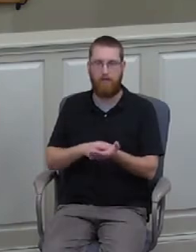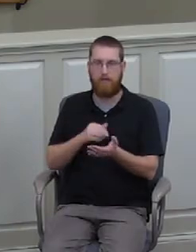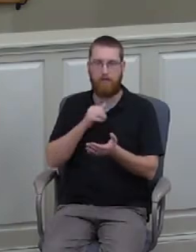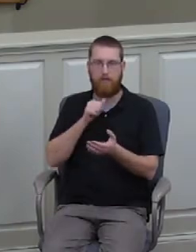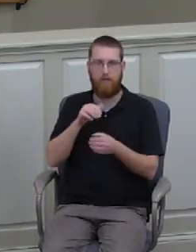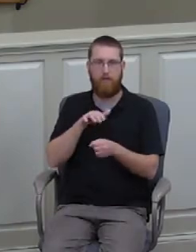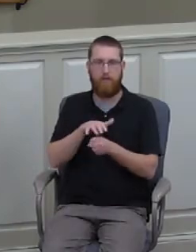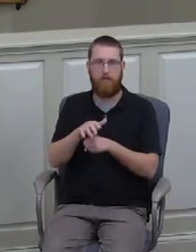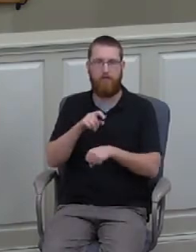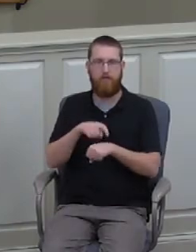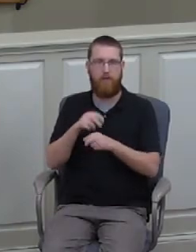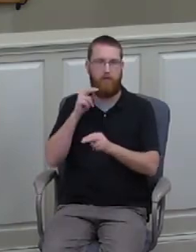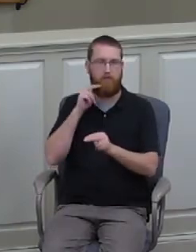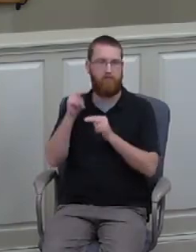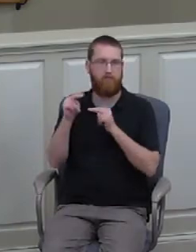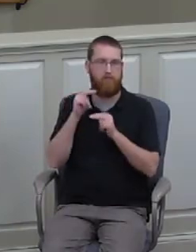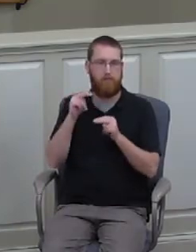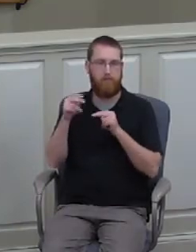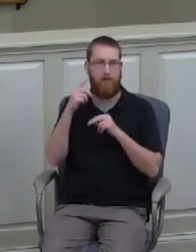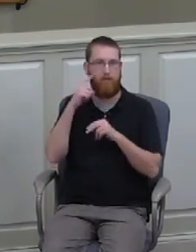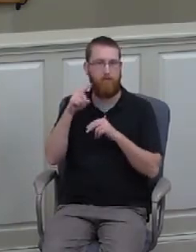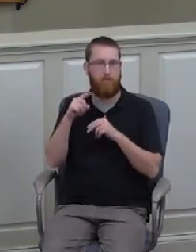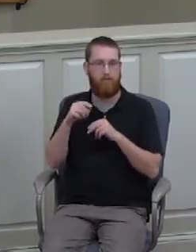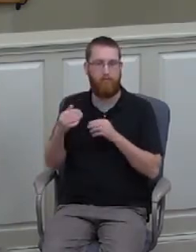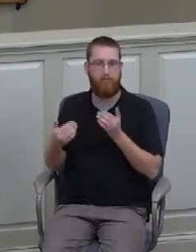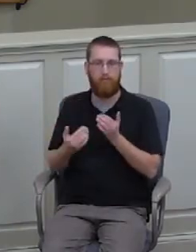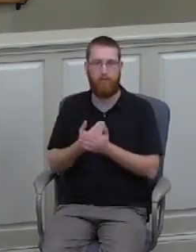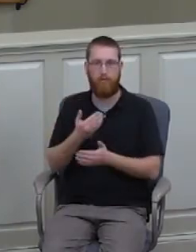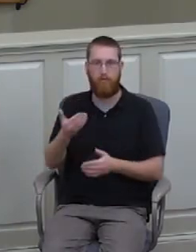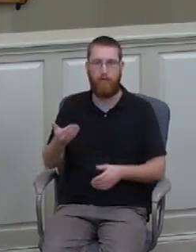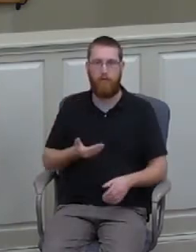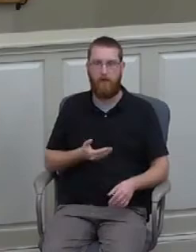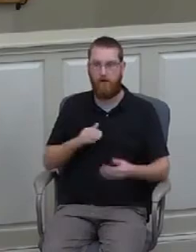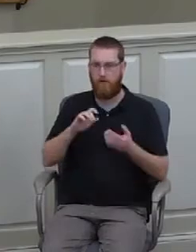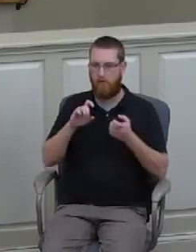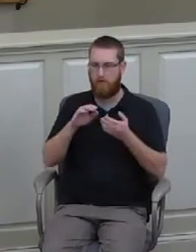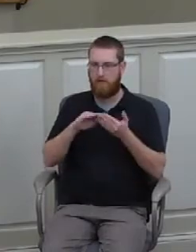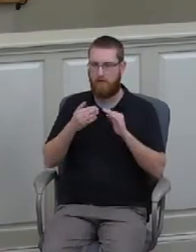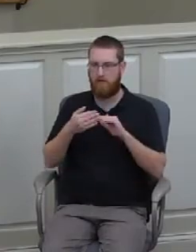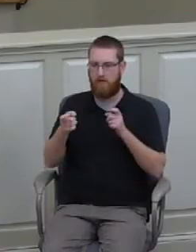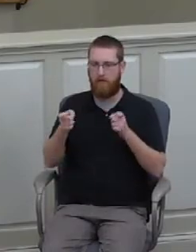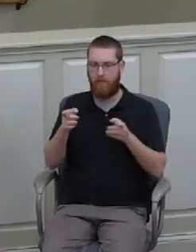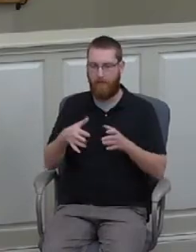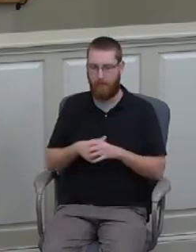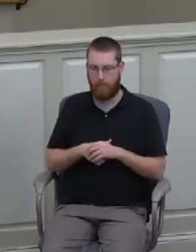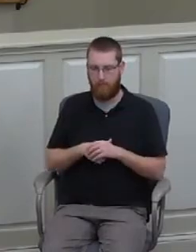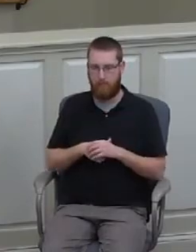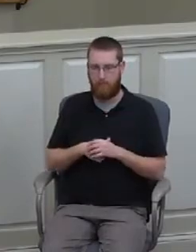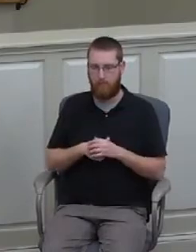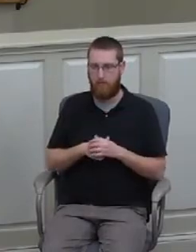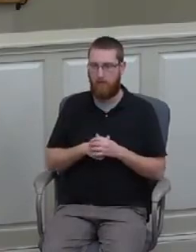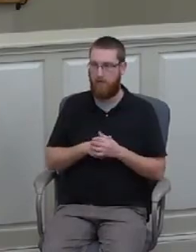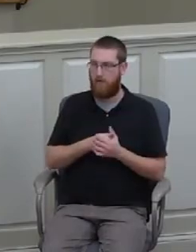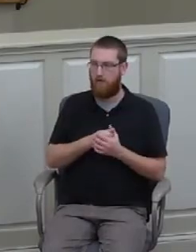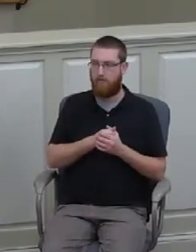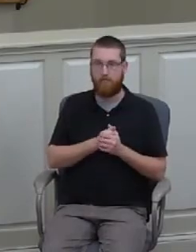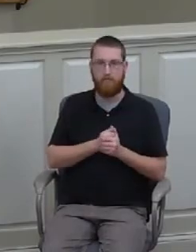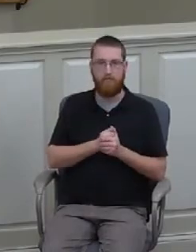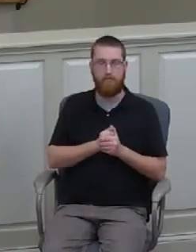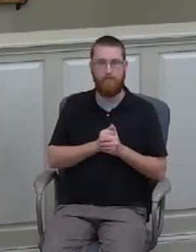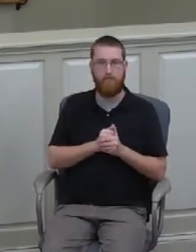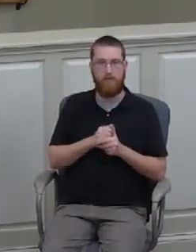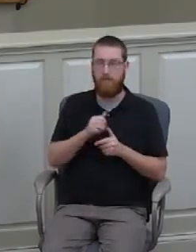time to negotiate. And you're basically agreeing with Commissioner Atkins, and we may need a second meeting in December. Perhaps it's